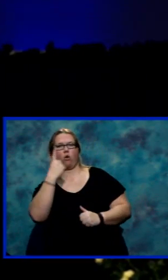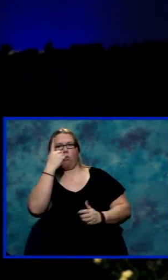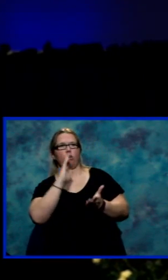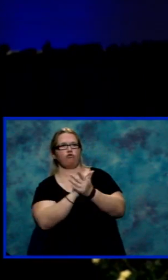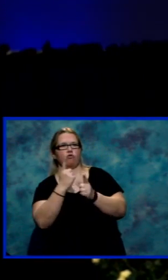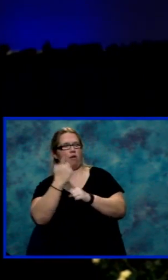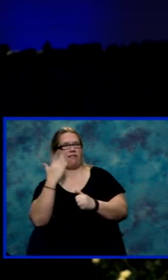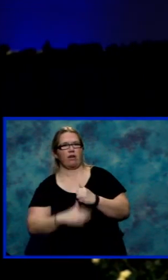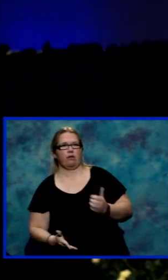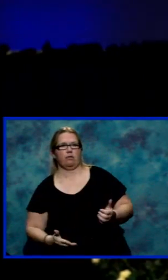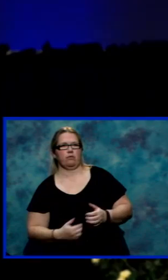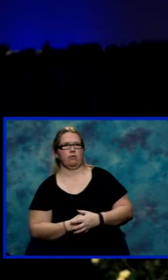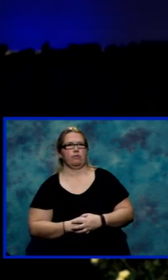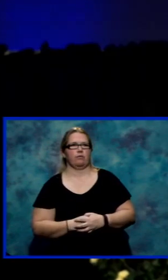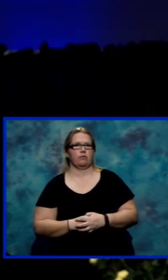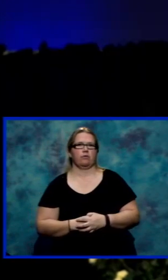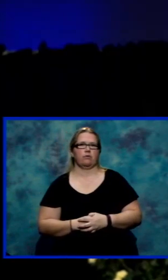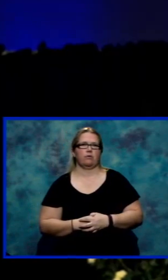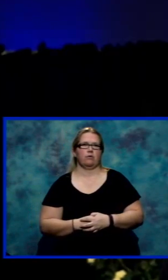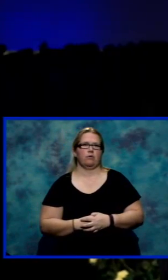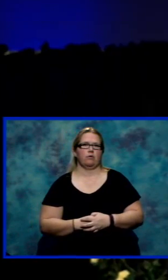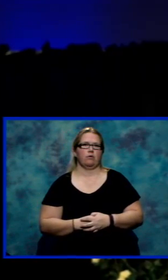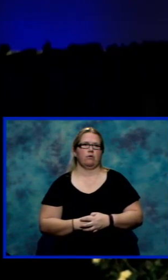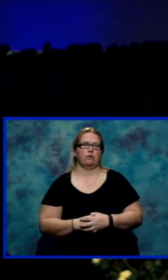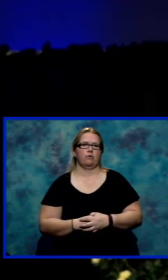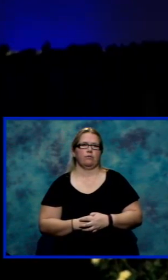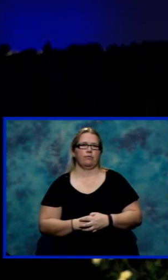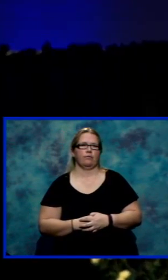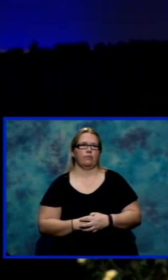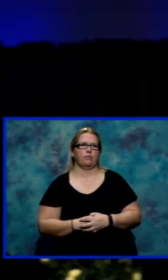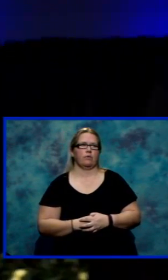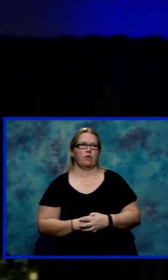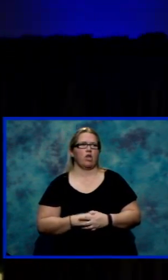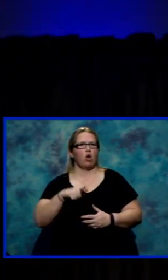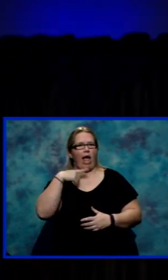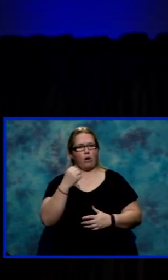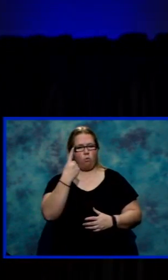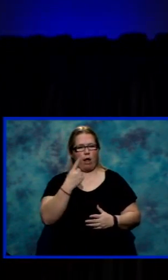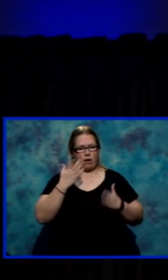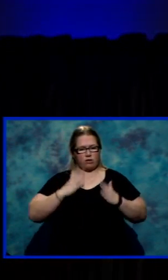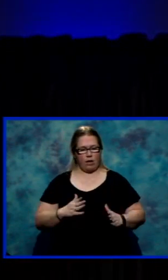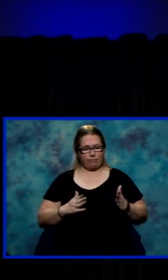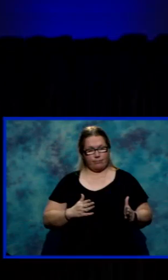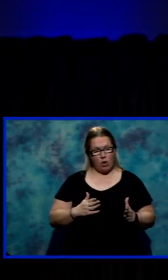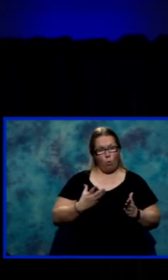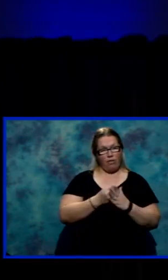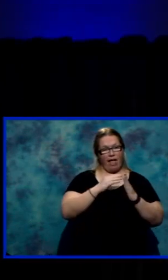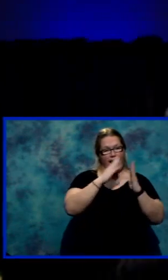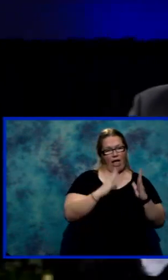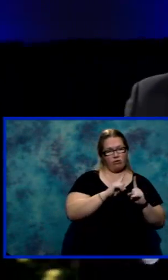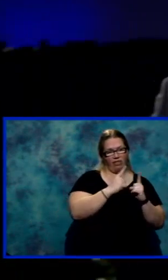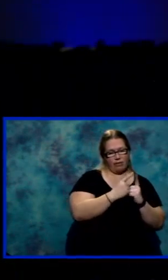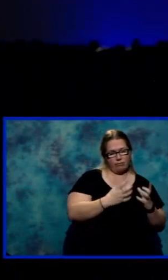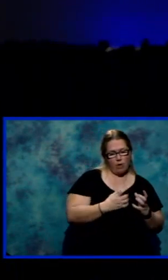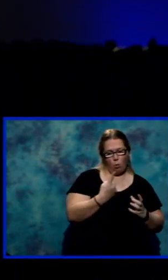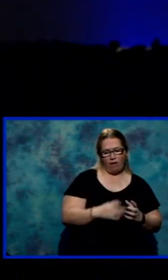God. She was always keeping a foot in both camps. One foot here with all the household gods, just in case. And one